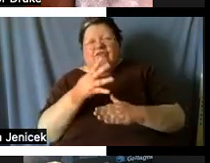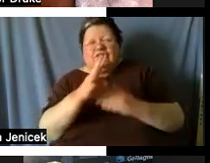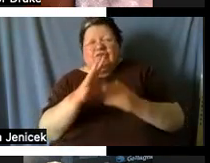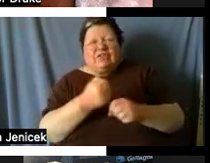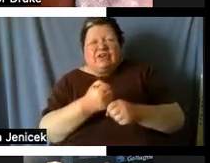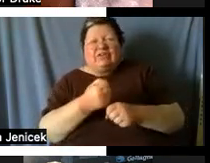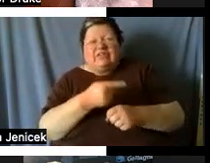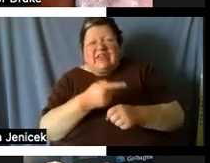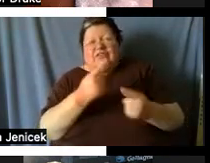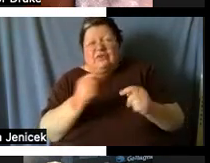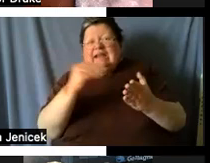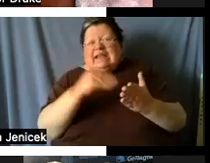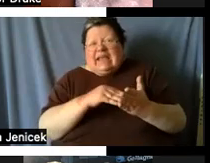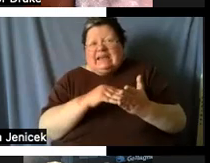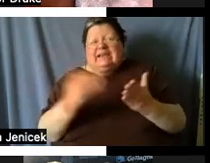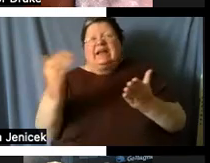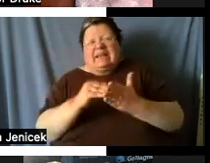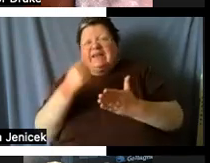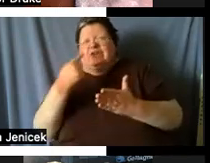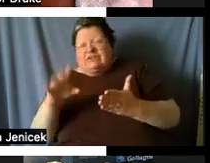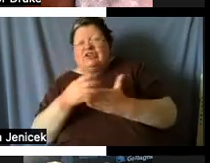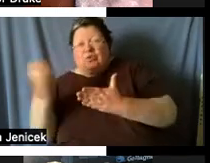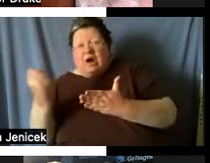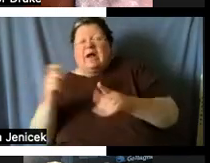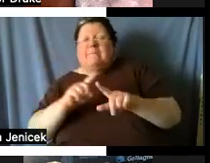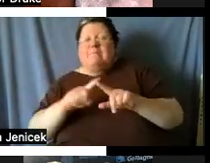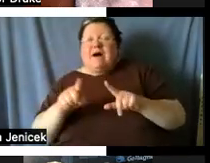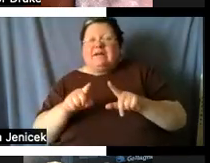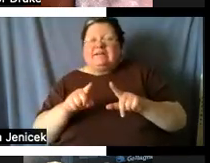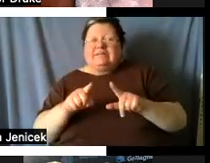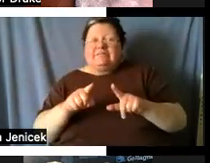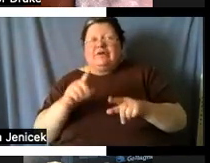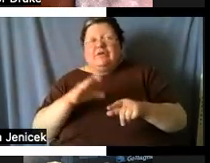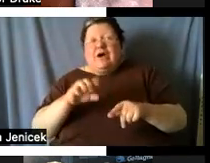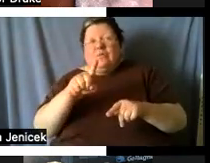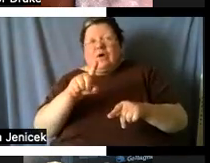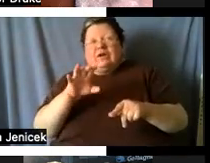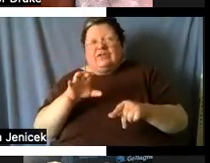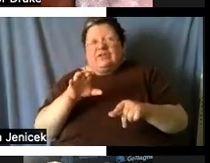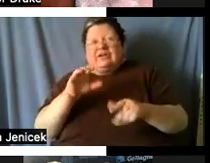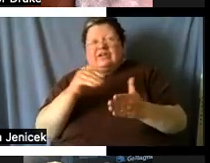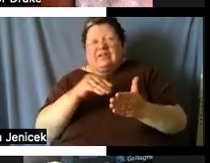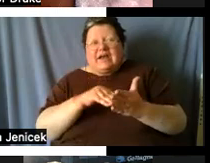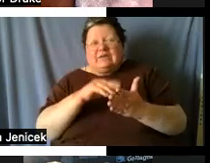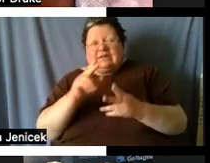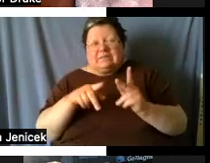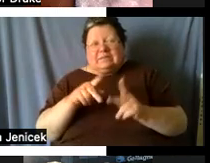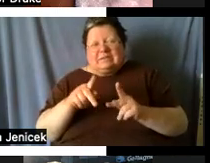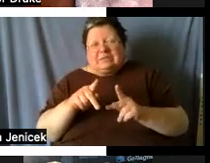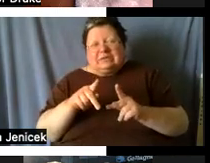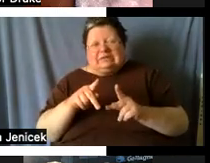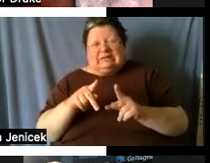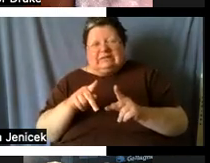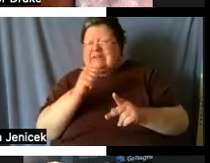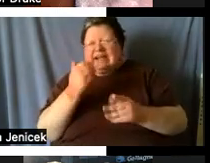and again, Russia won. But about 100,000 people probably. It's hard. There's not good counts on